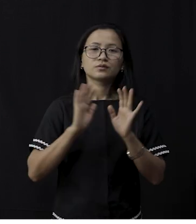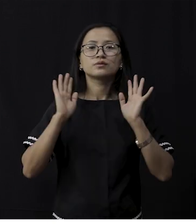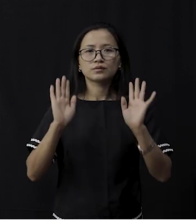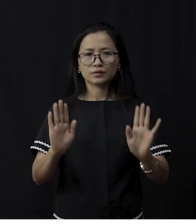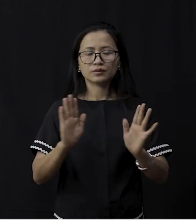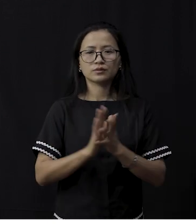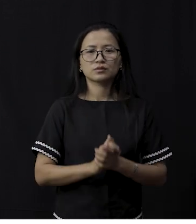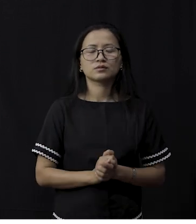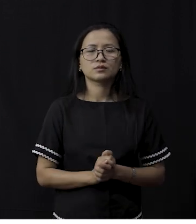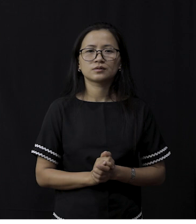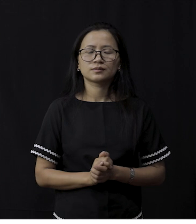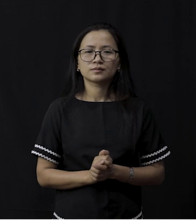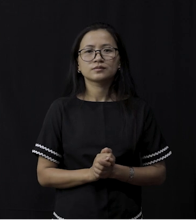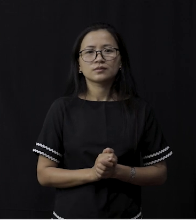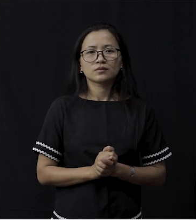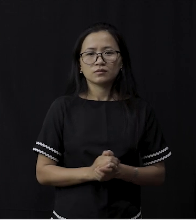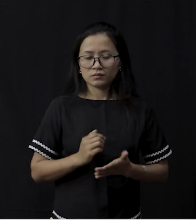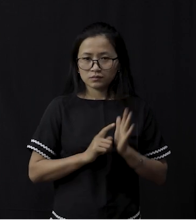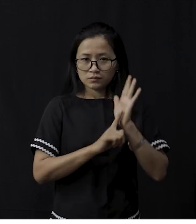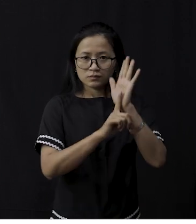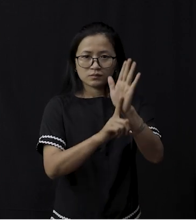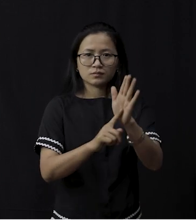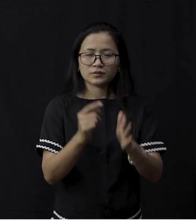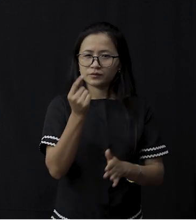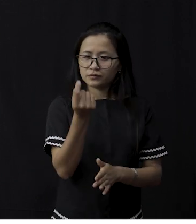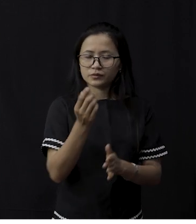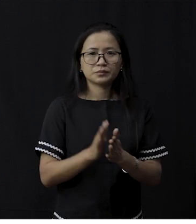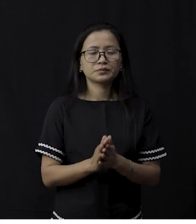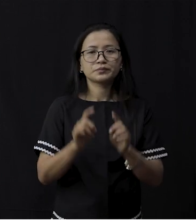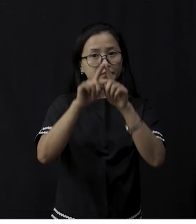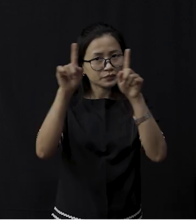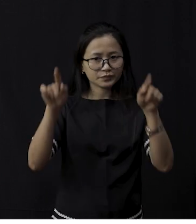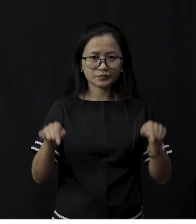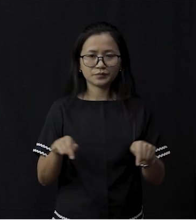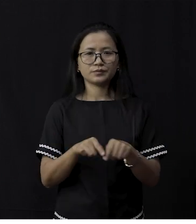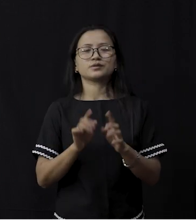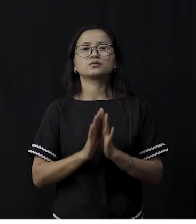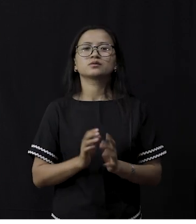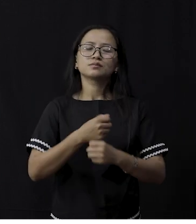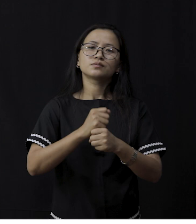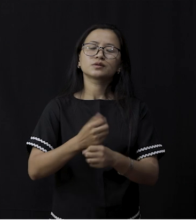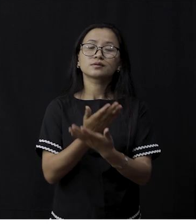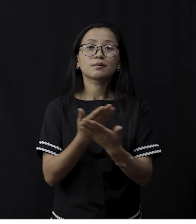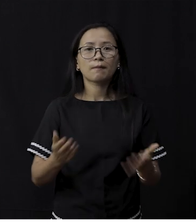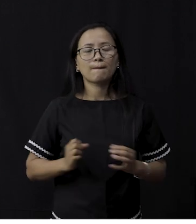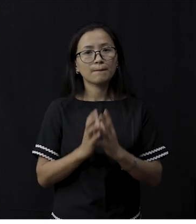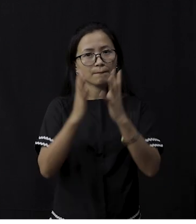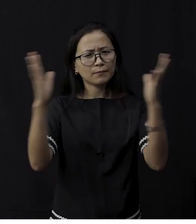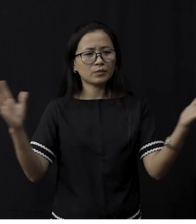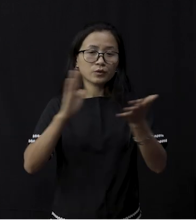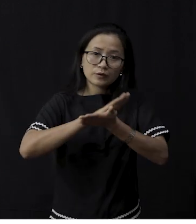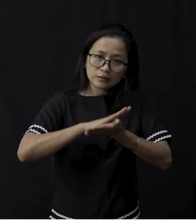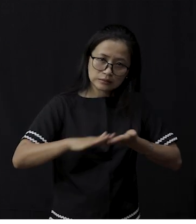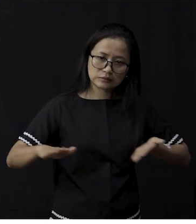we have for noun. So I'm going to show you a few pictures that is going to make things more clear